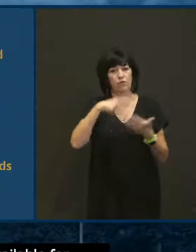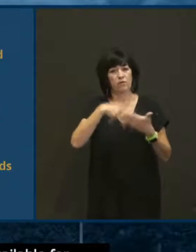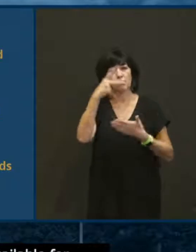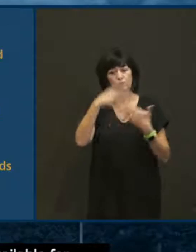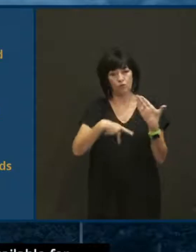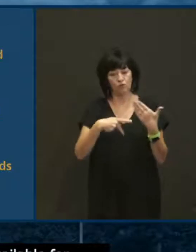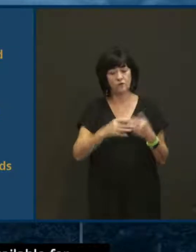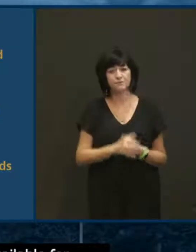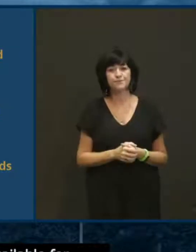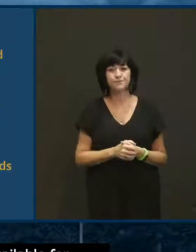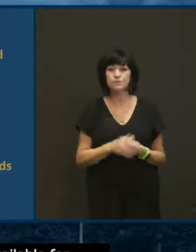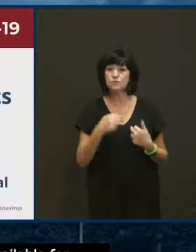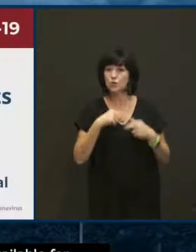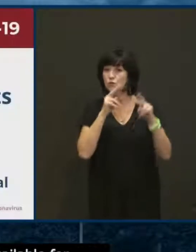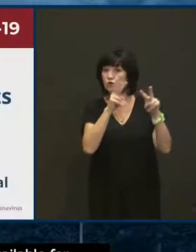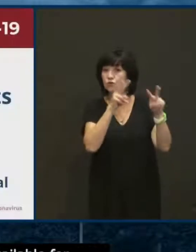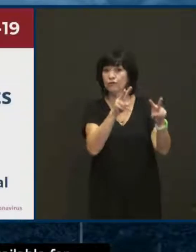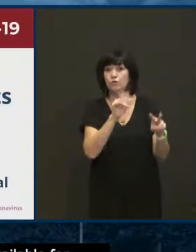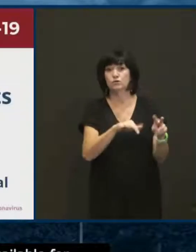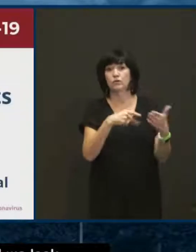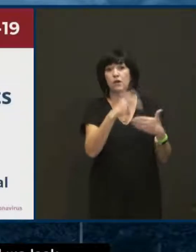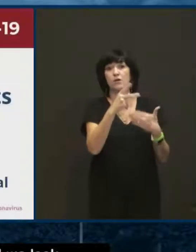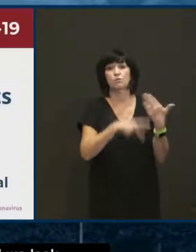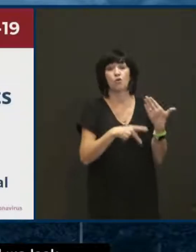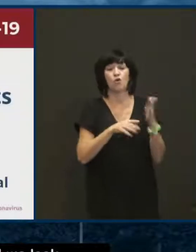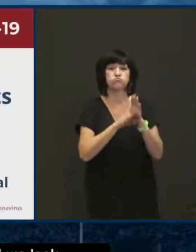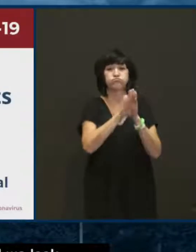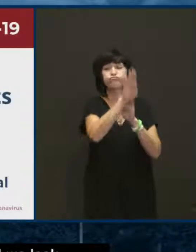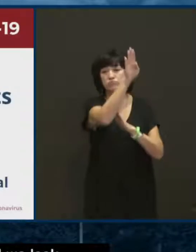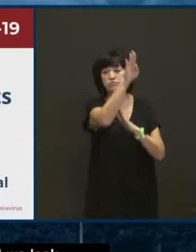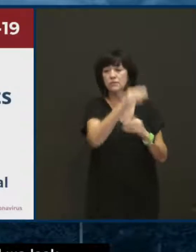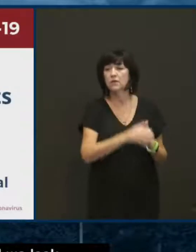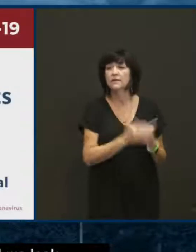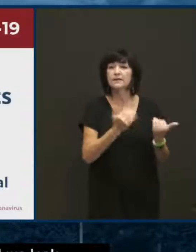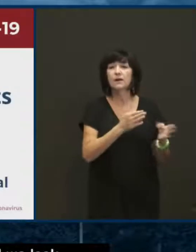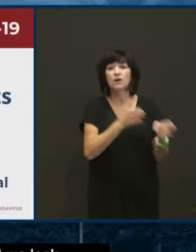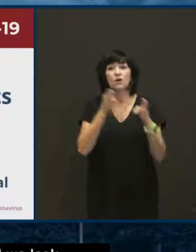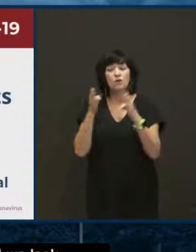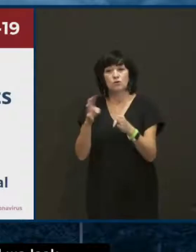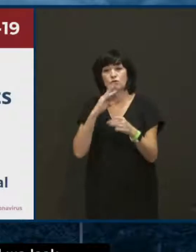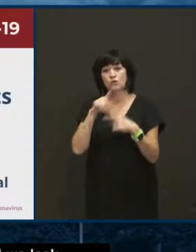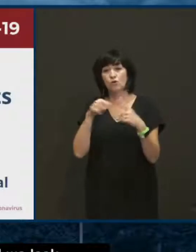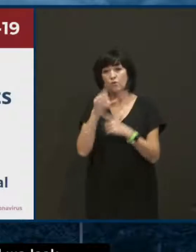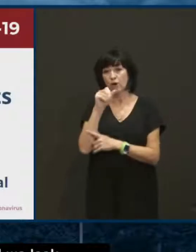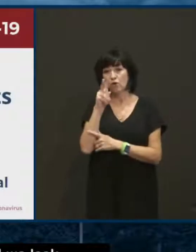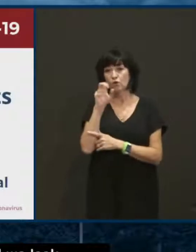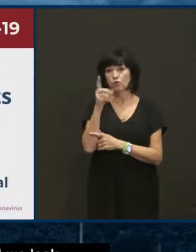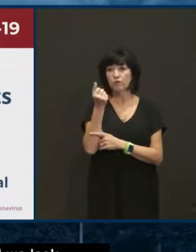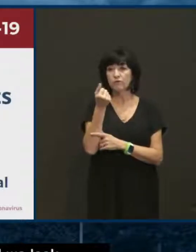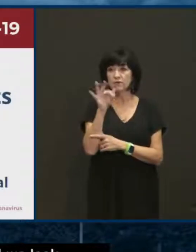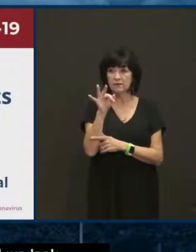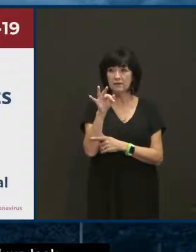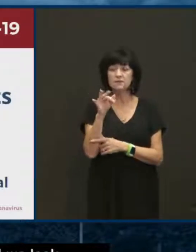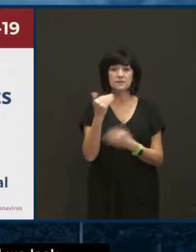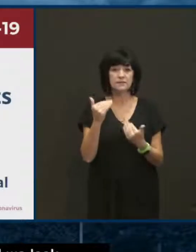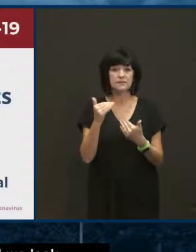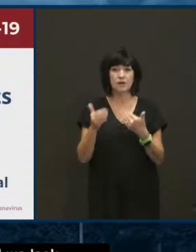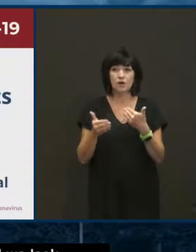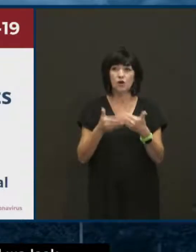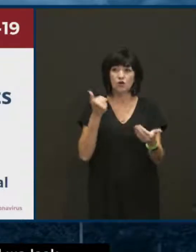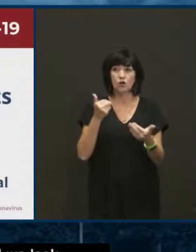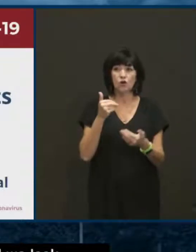that. So let's move to the data dashboard for this week. We're up, closing in on 25,000 total